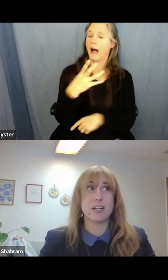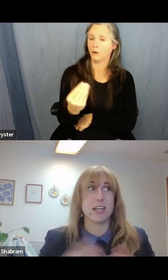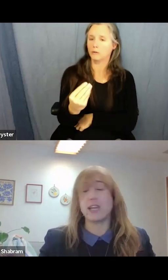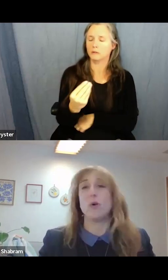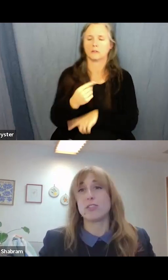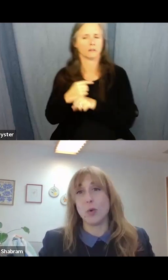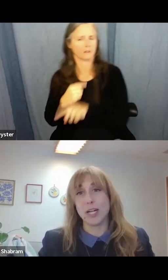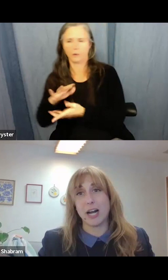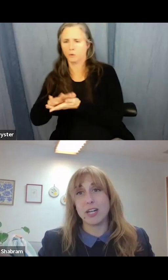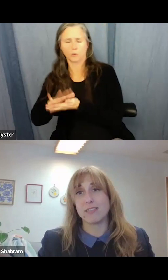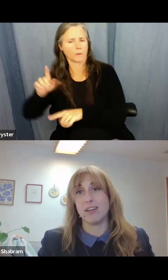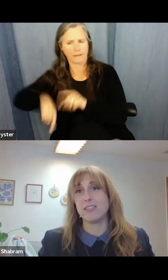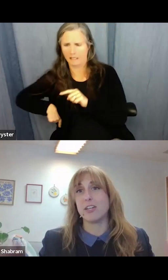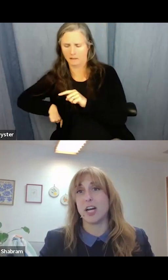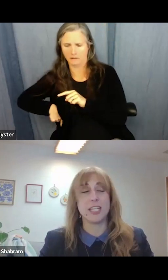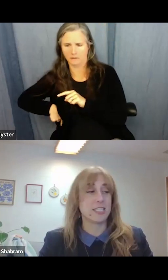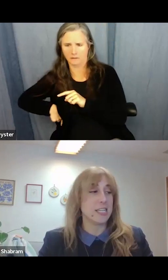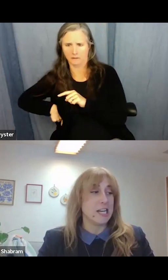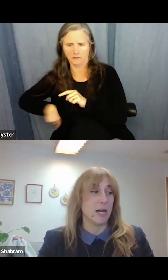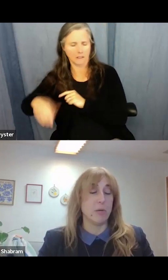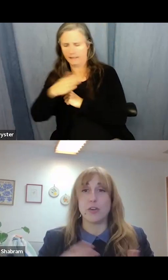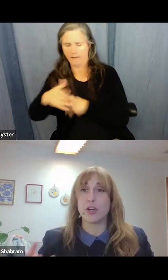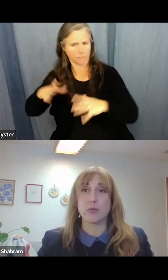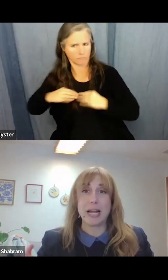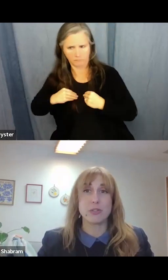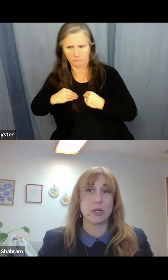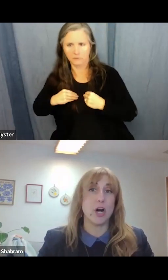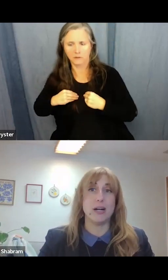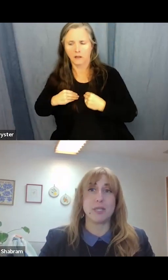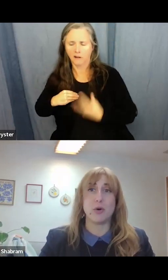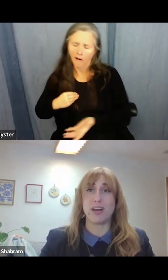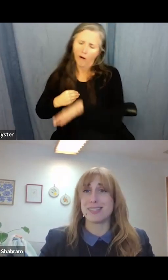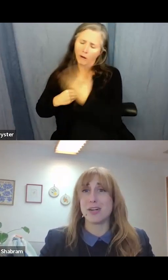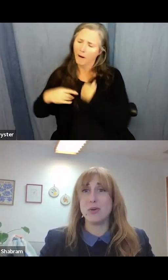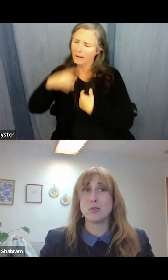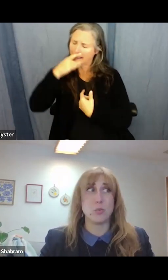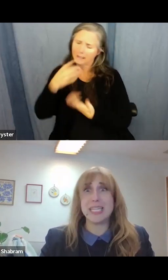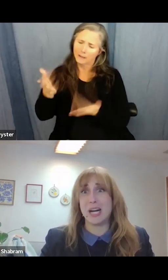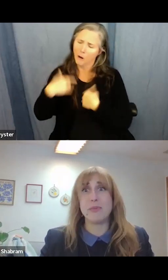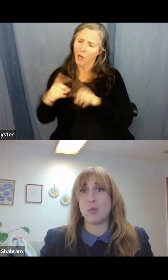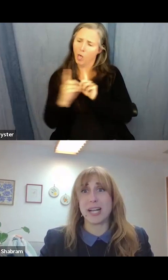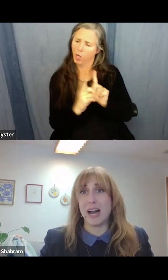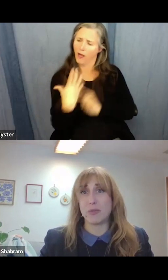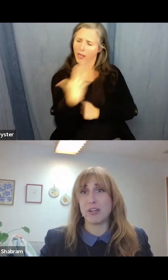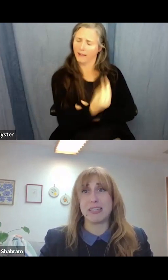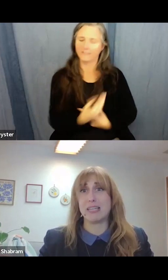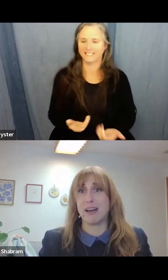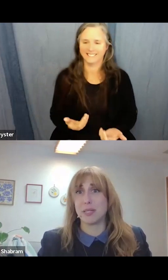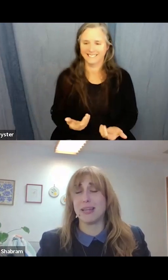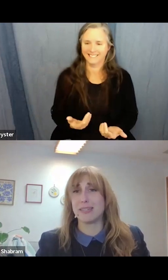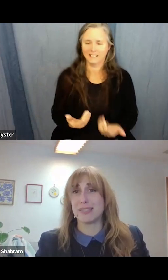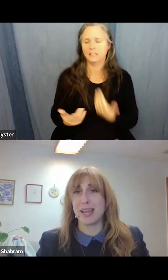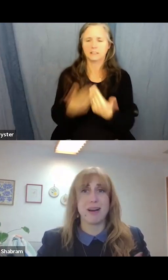if a client wants to walk out, as long as they're not under arrest or on a psych hold, we can help them walk out. They're not